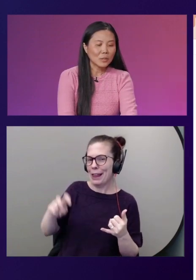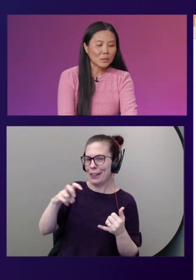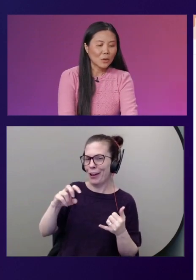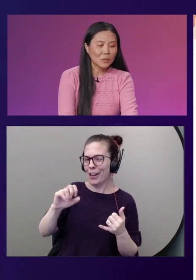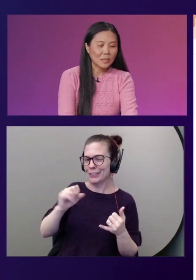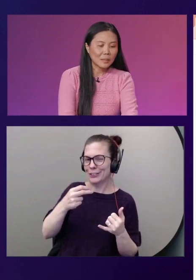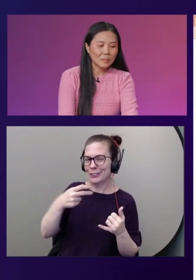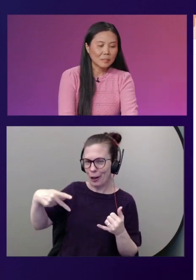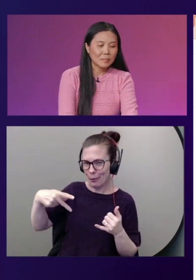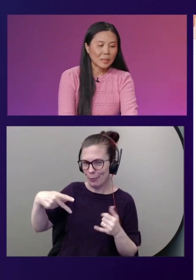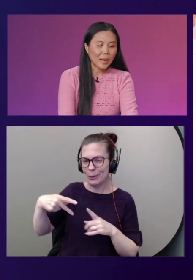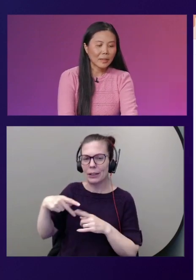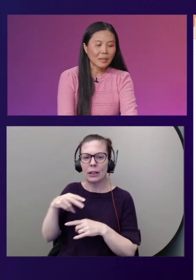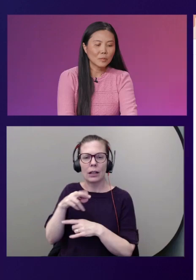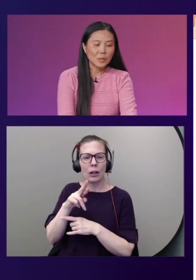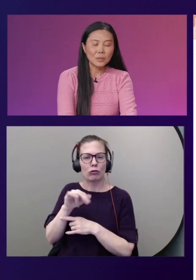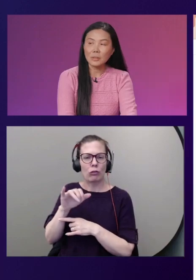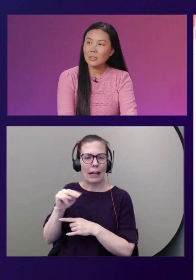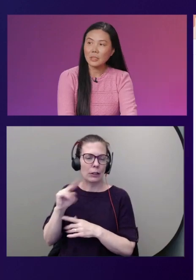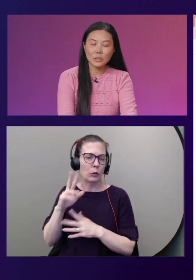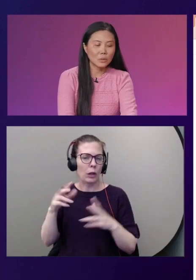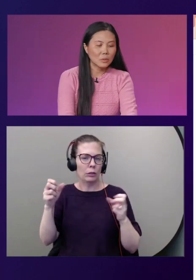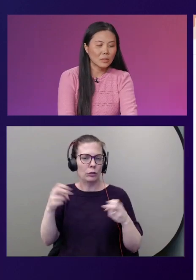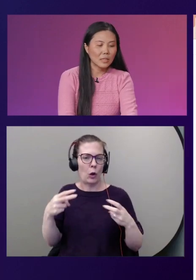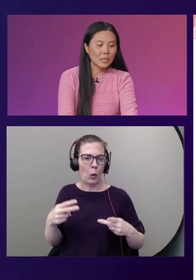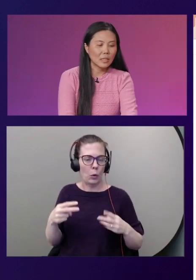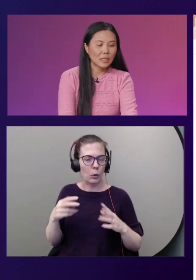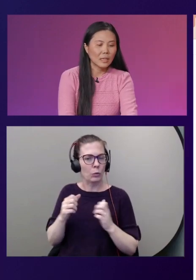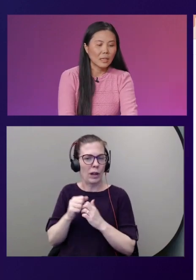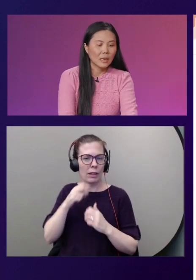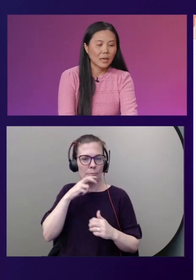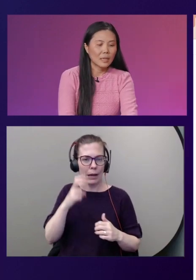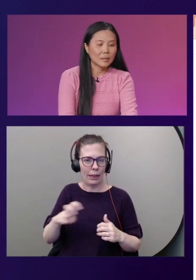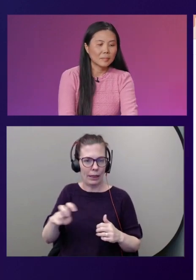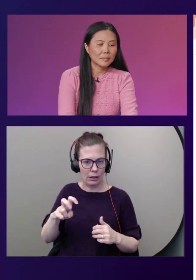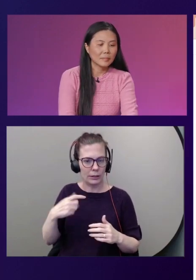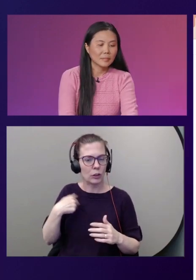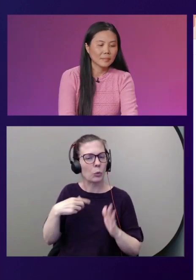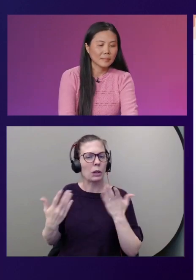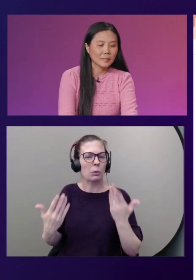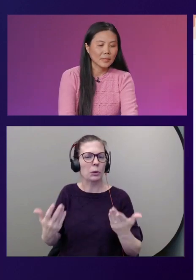is going to code in Python. We're going to just choose the